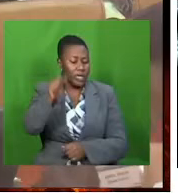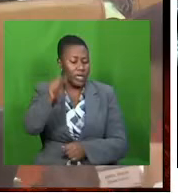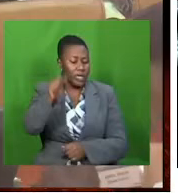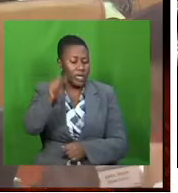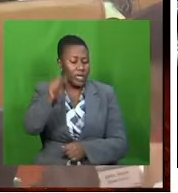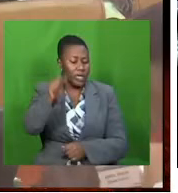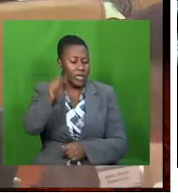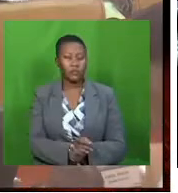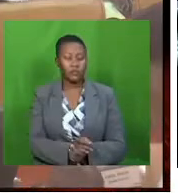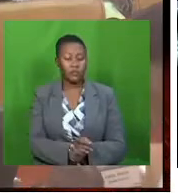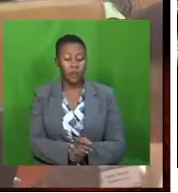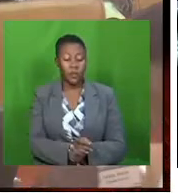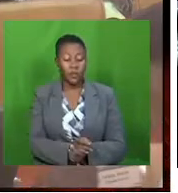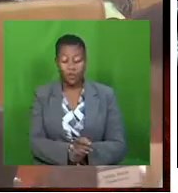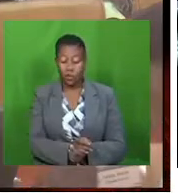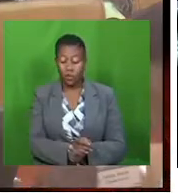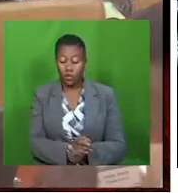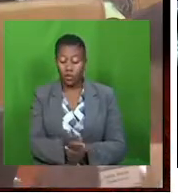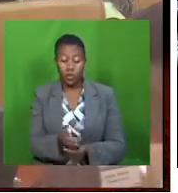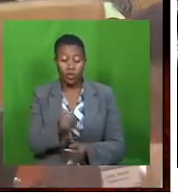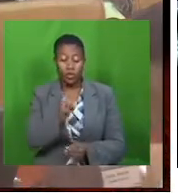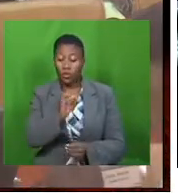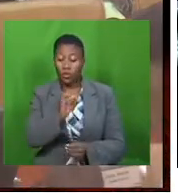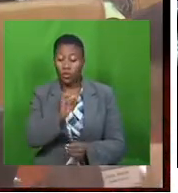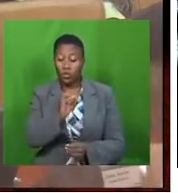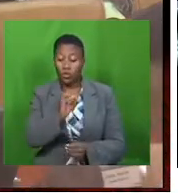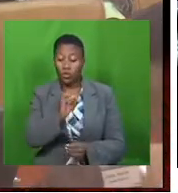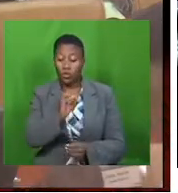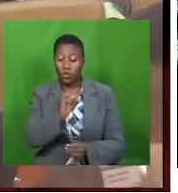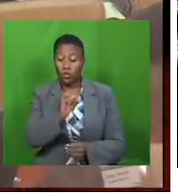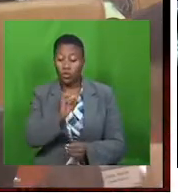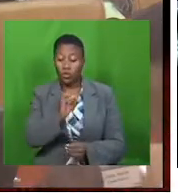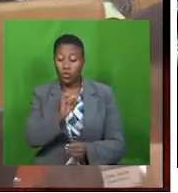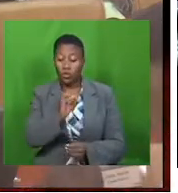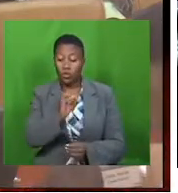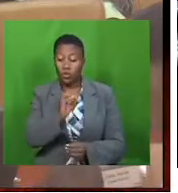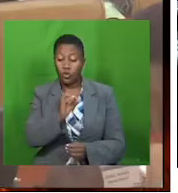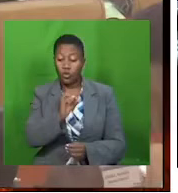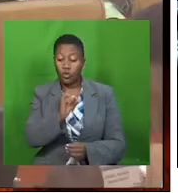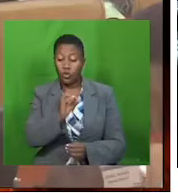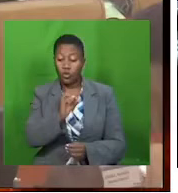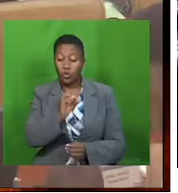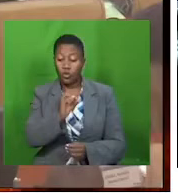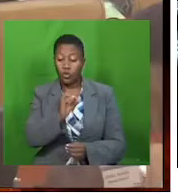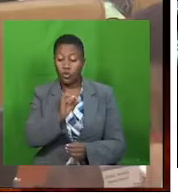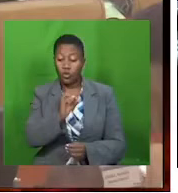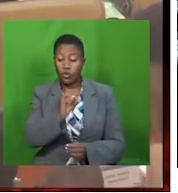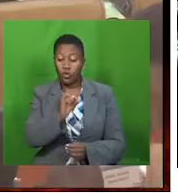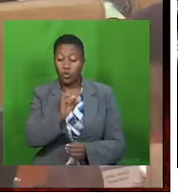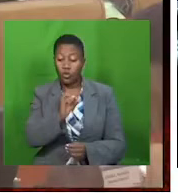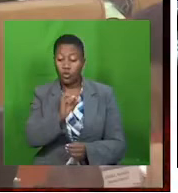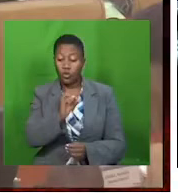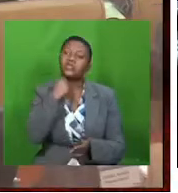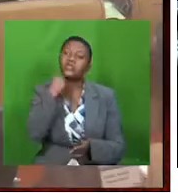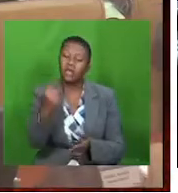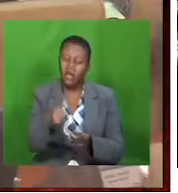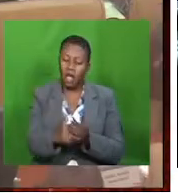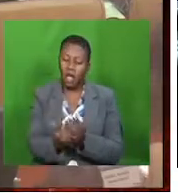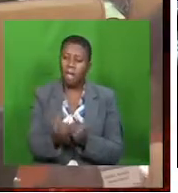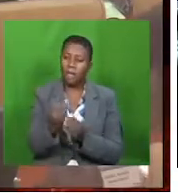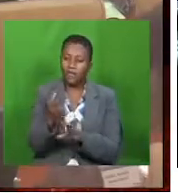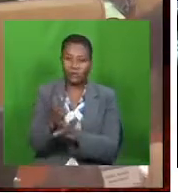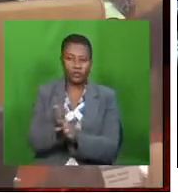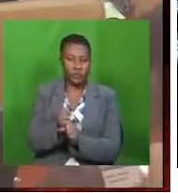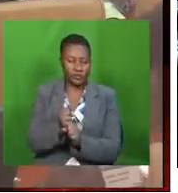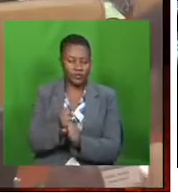I have any chance. Mati. And I acquire radio gold soon. Jamie, maybe I was in China. Mati. Aha. I'm one of the first interview I'm granted after this